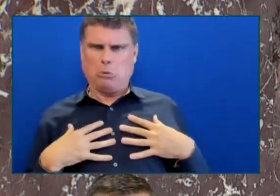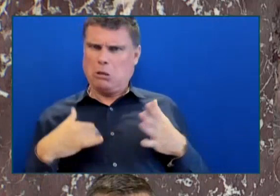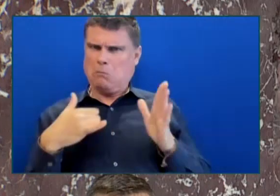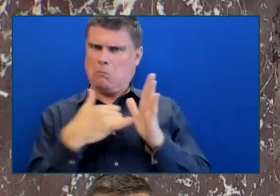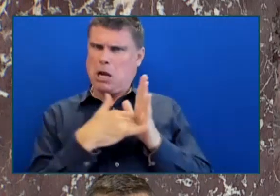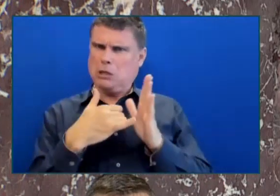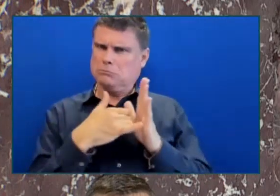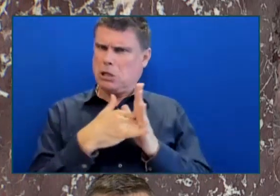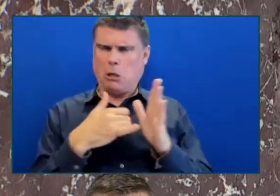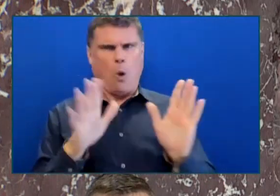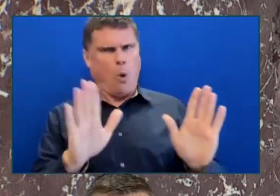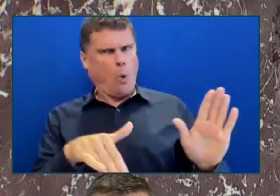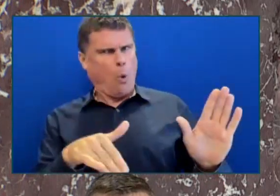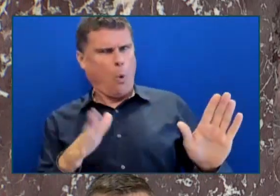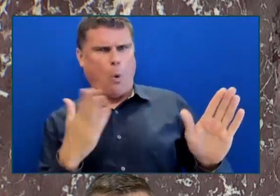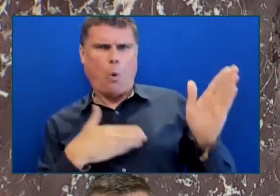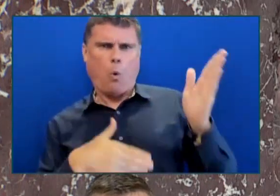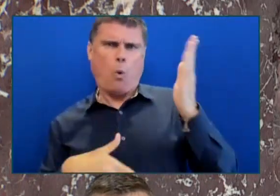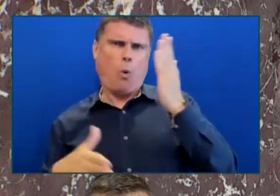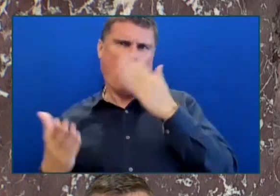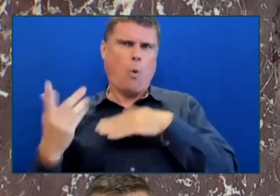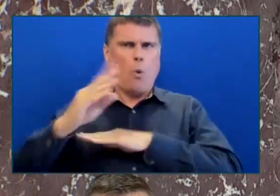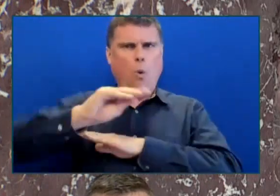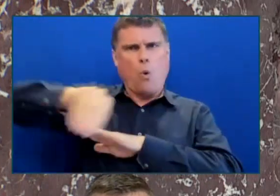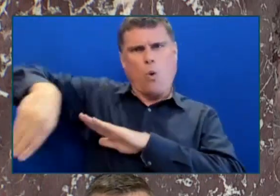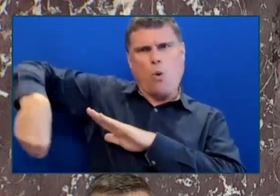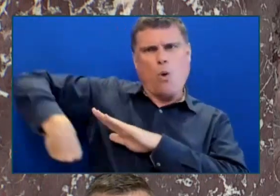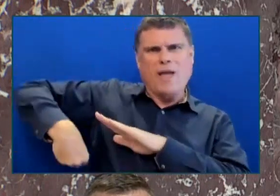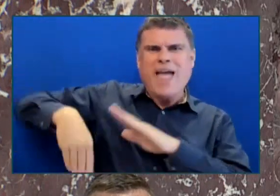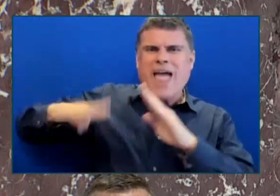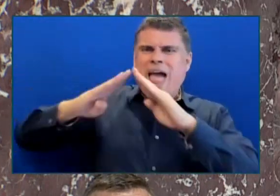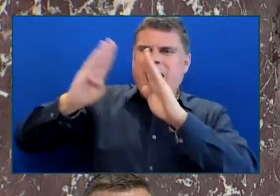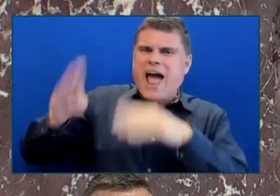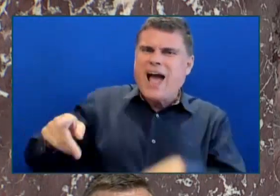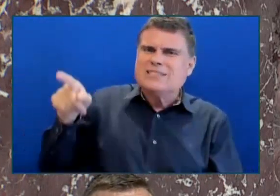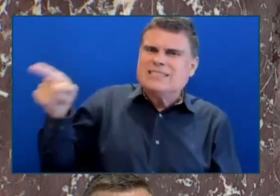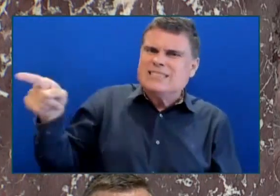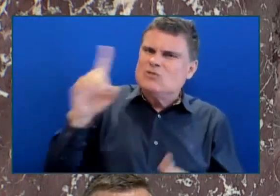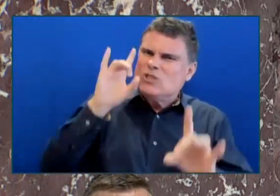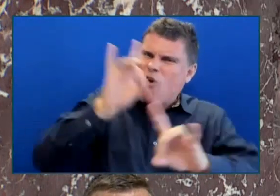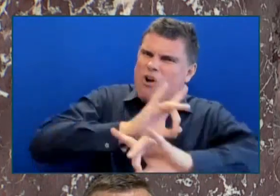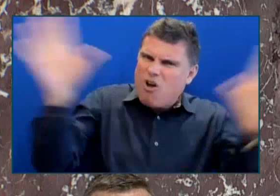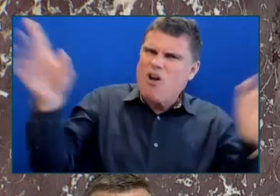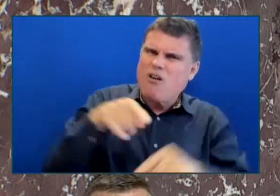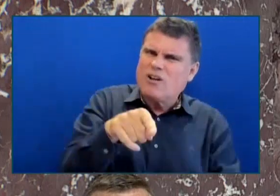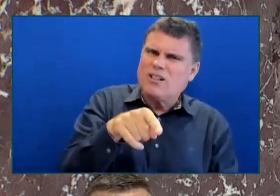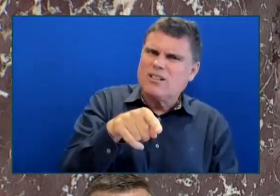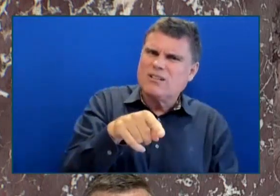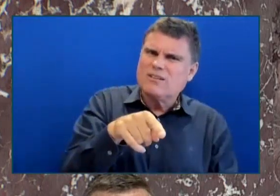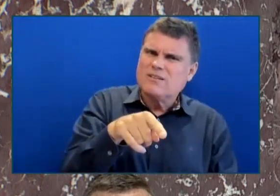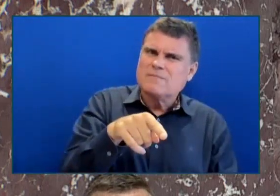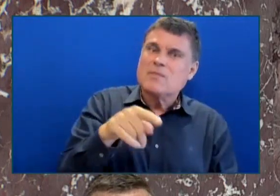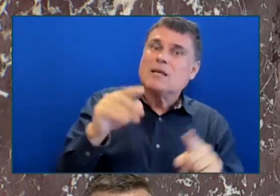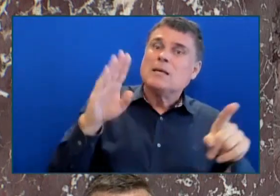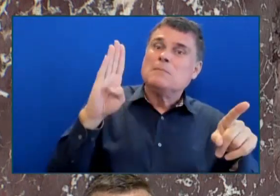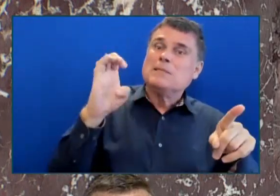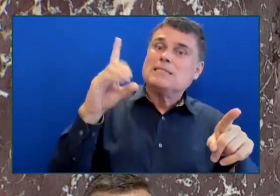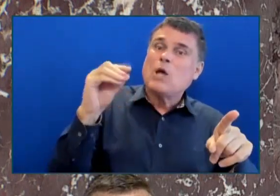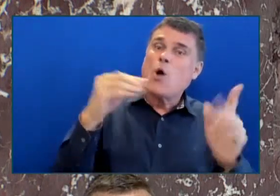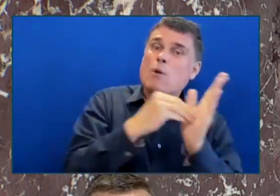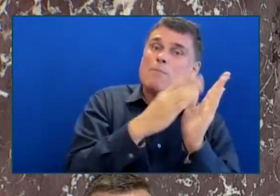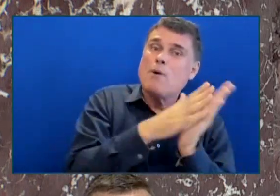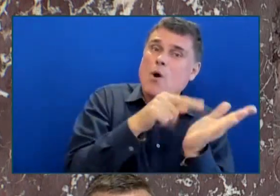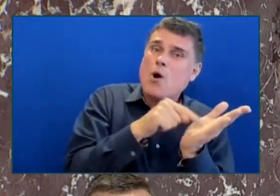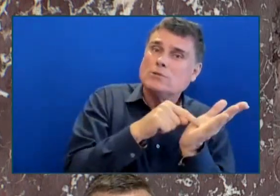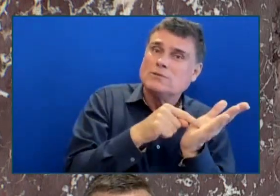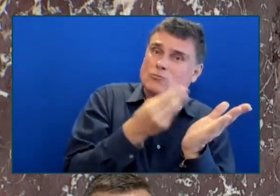The damning 2018 report from BDO explicitly warned of the financial mismanagement at both Atira and their